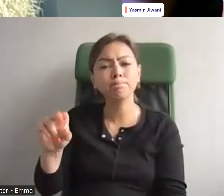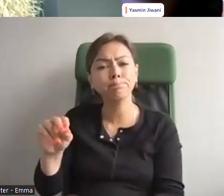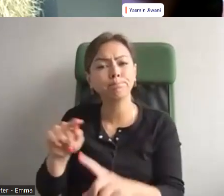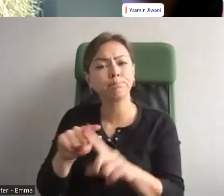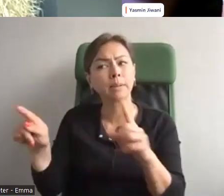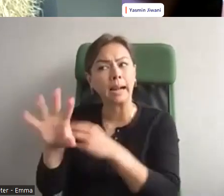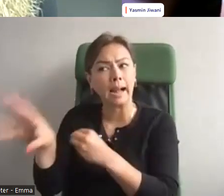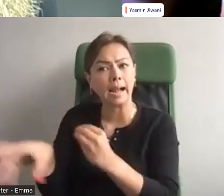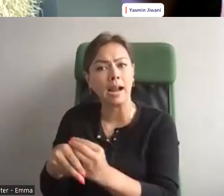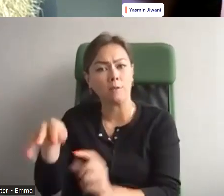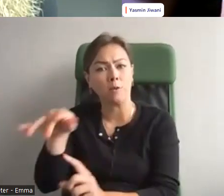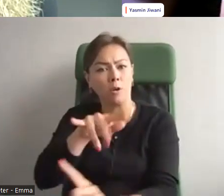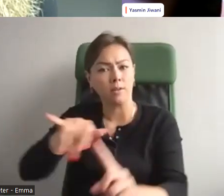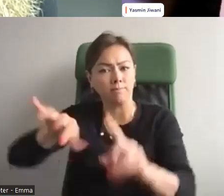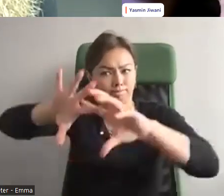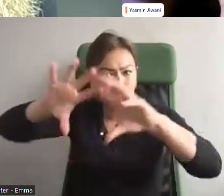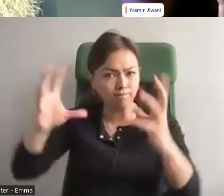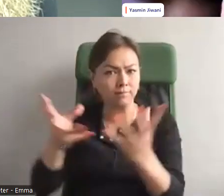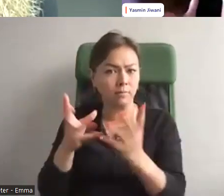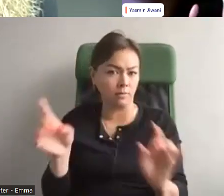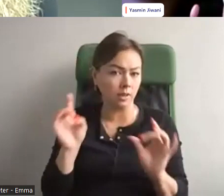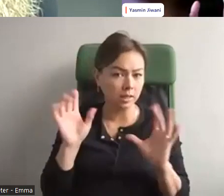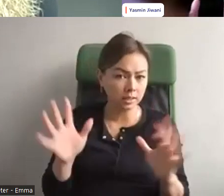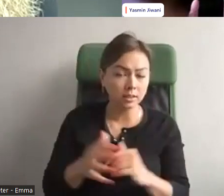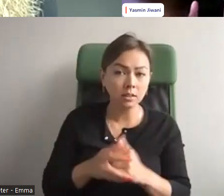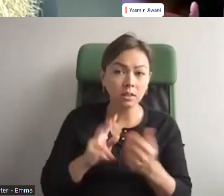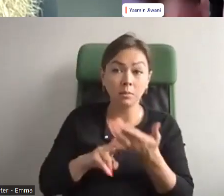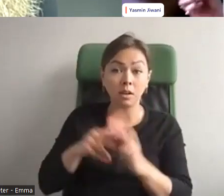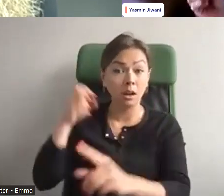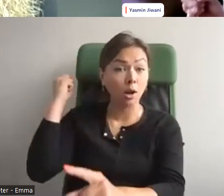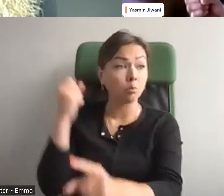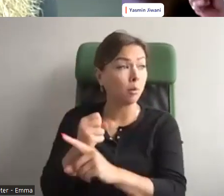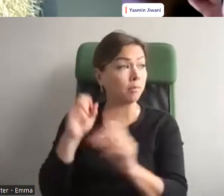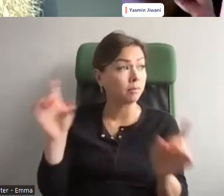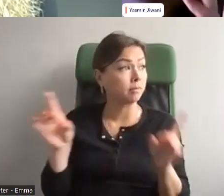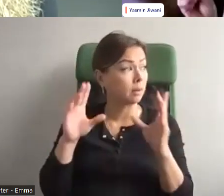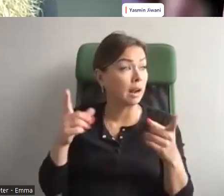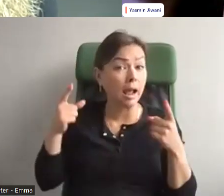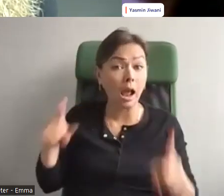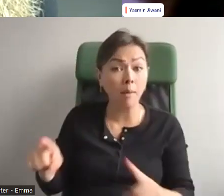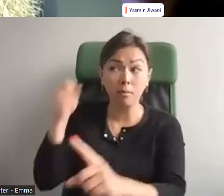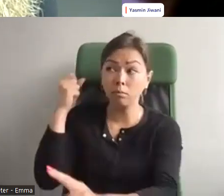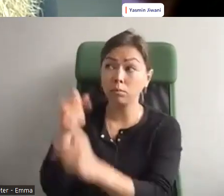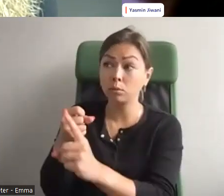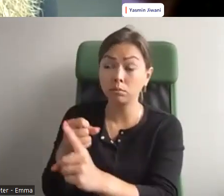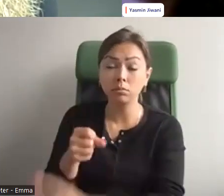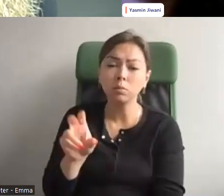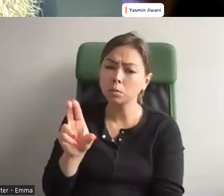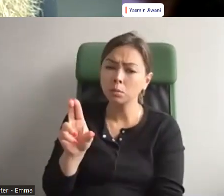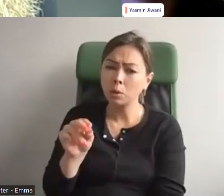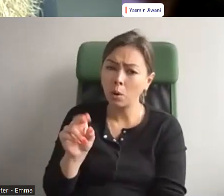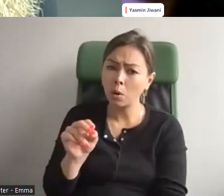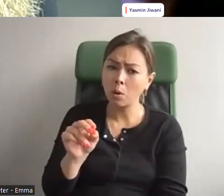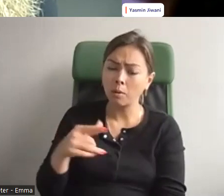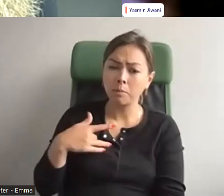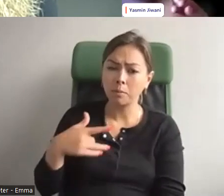violence itself. So the violence hasn't just happened right then, because the focus is always on this last minute where you